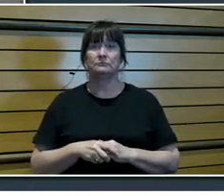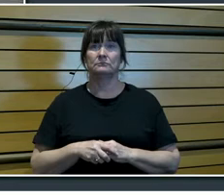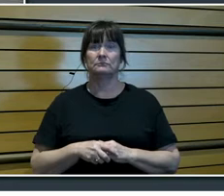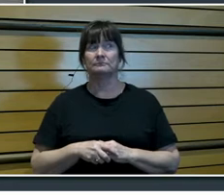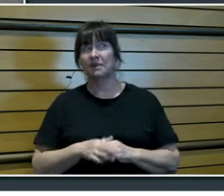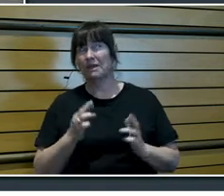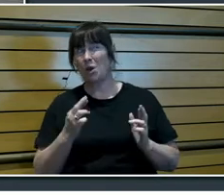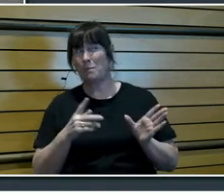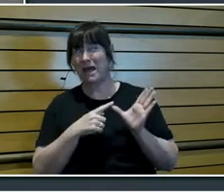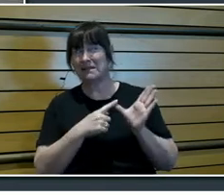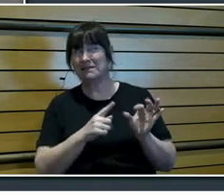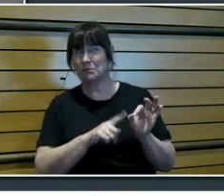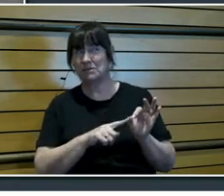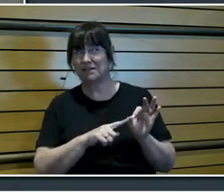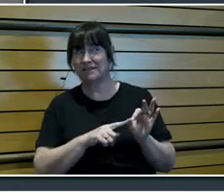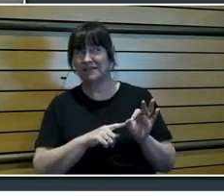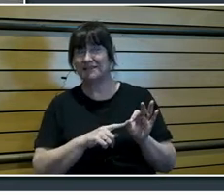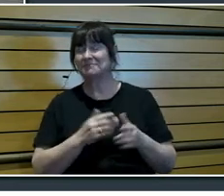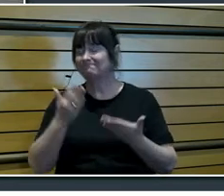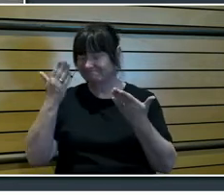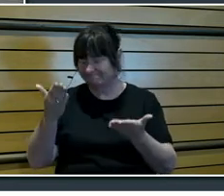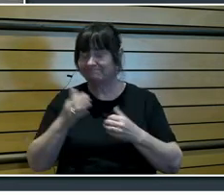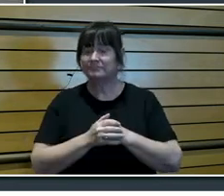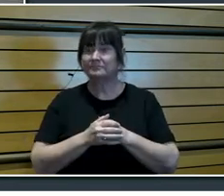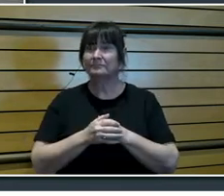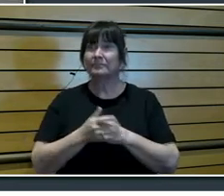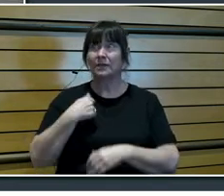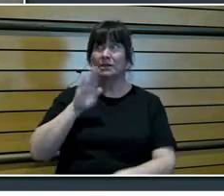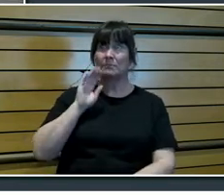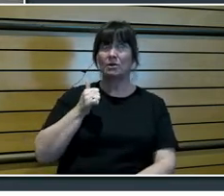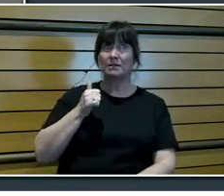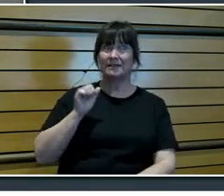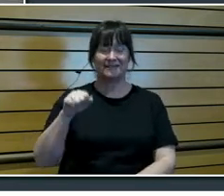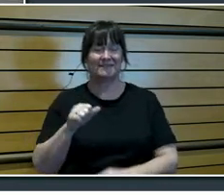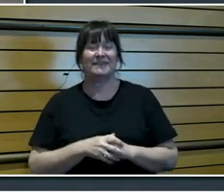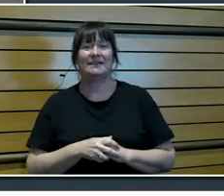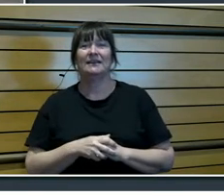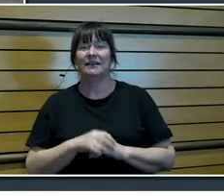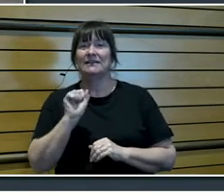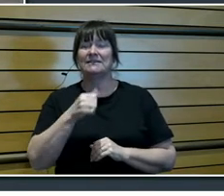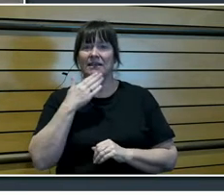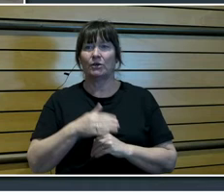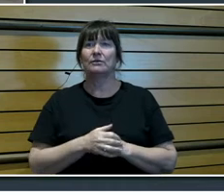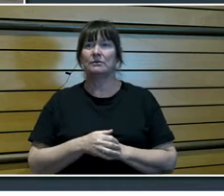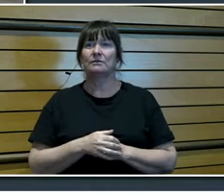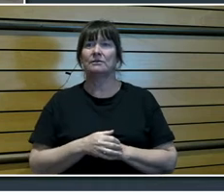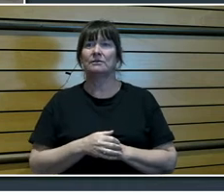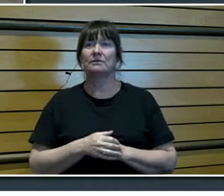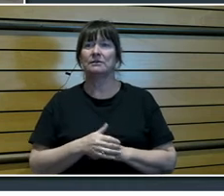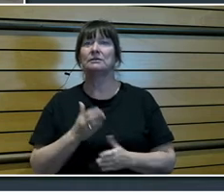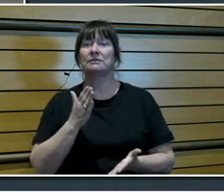I hope that answers your question. So can you hear me okay? Yes. Okay. Yes, thank you. That's